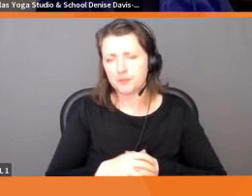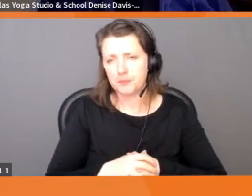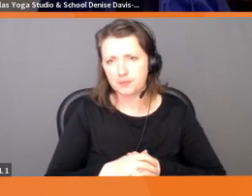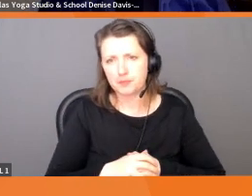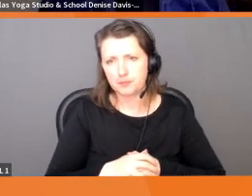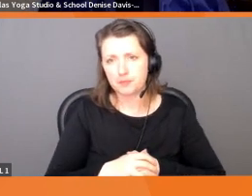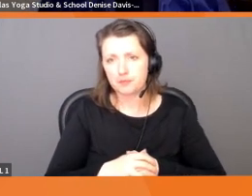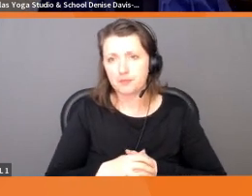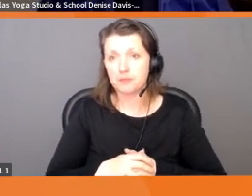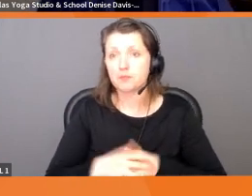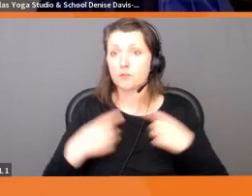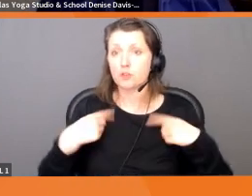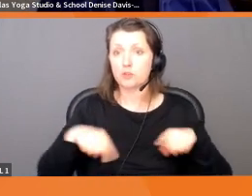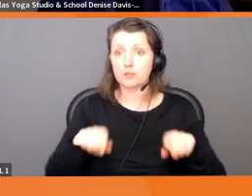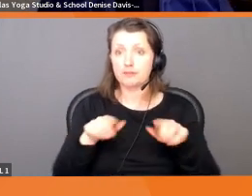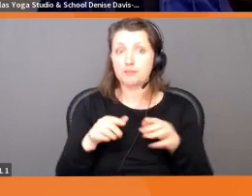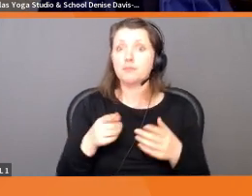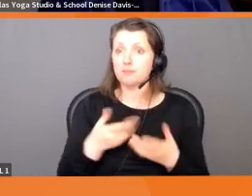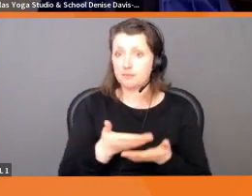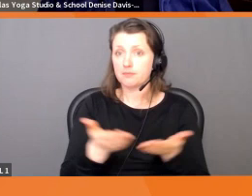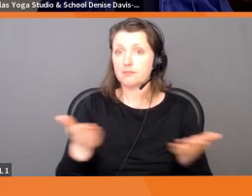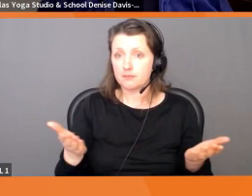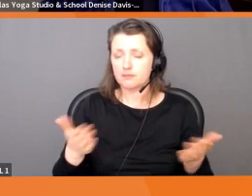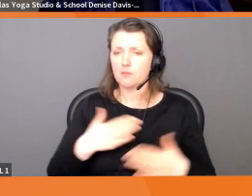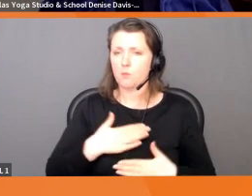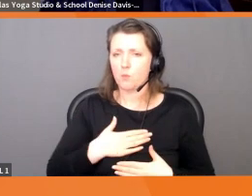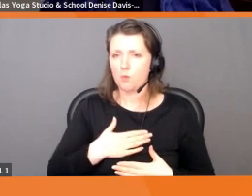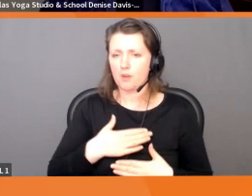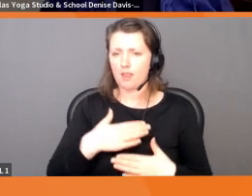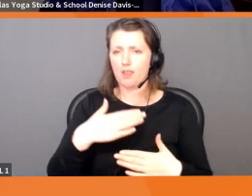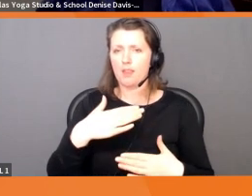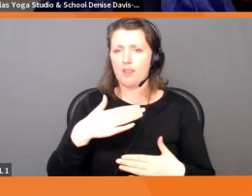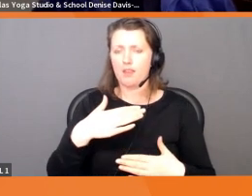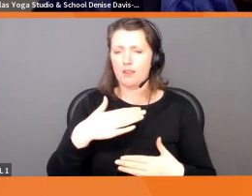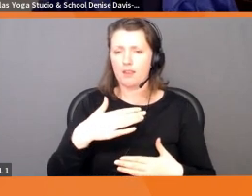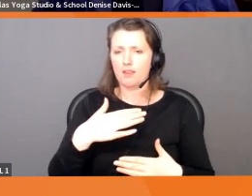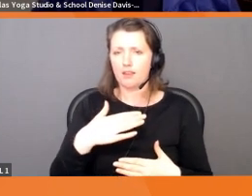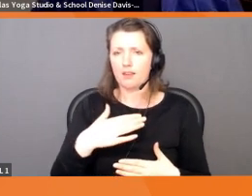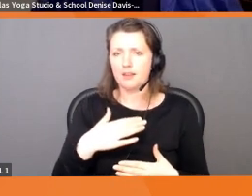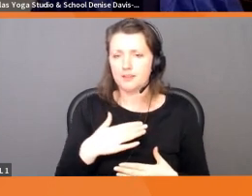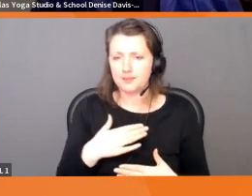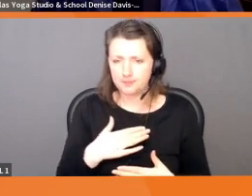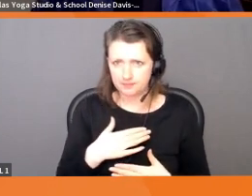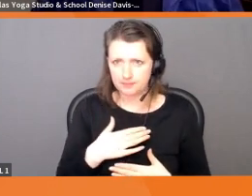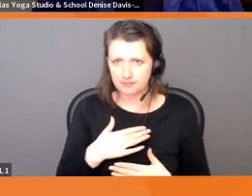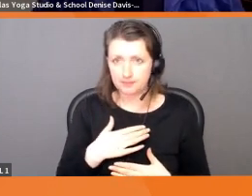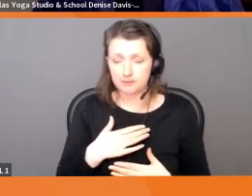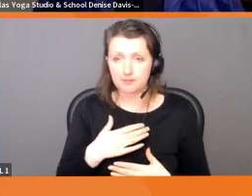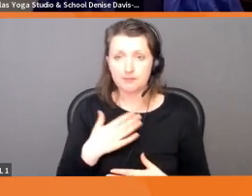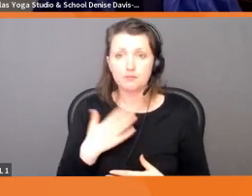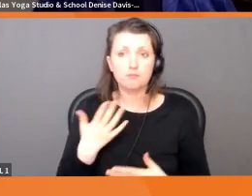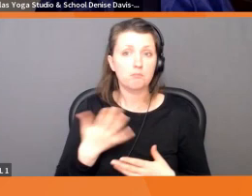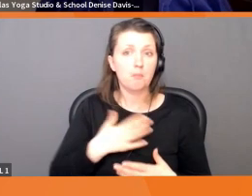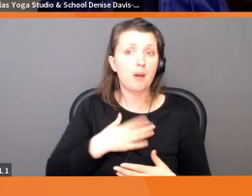Take some deep breaths. And so some of you will be able to relax with my voice, and some folks would do better with a piece of